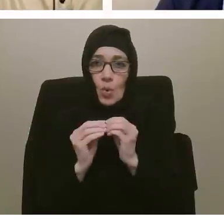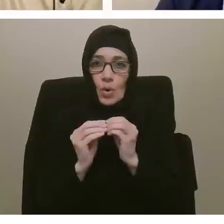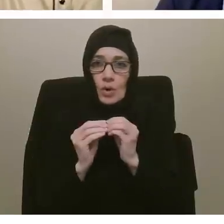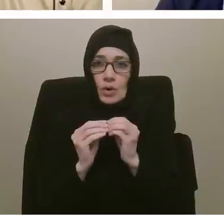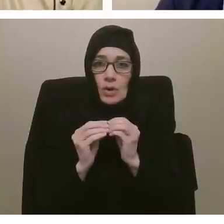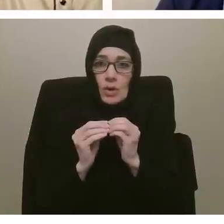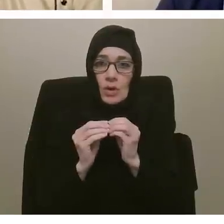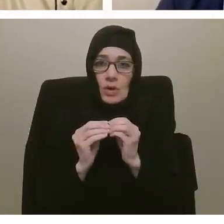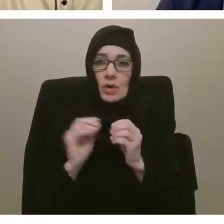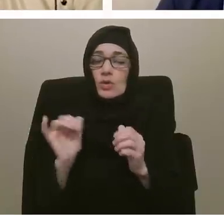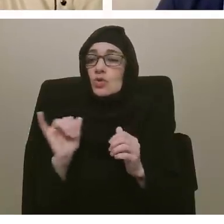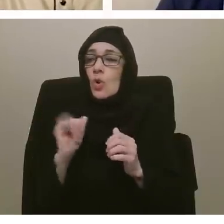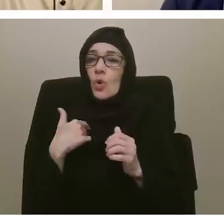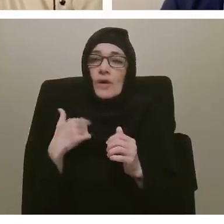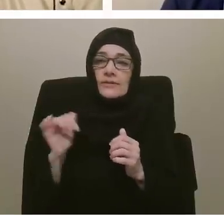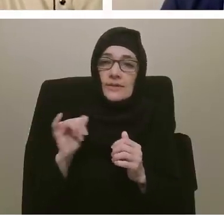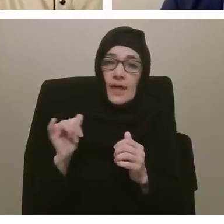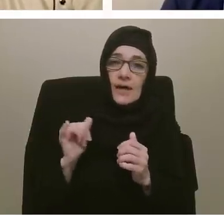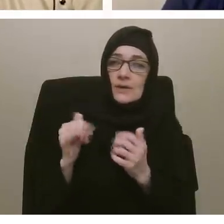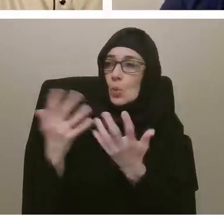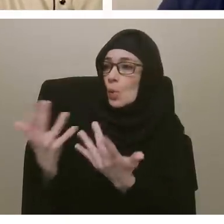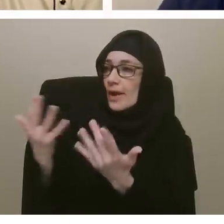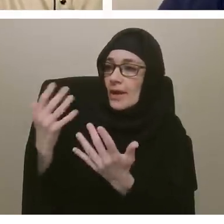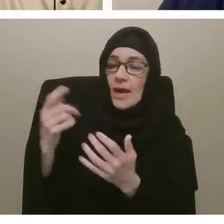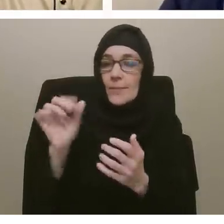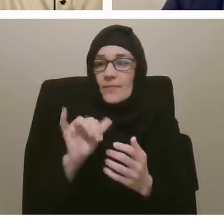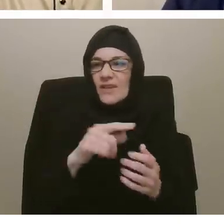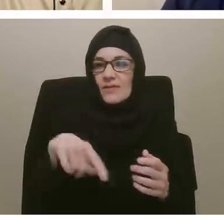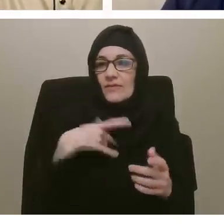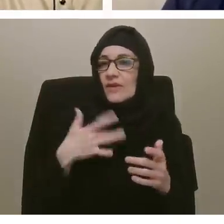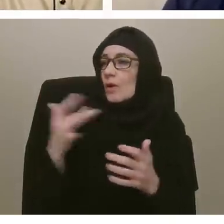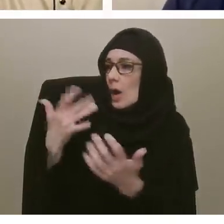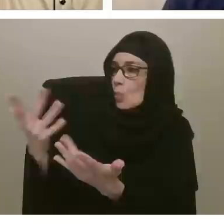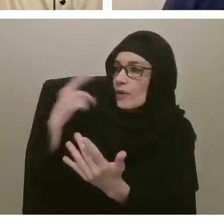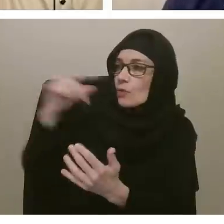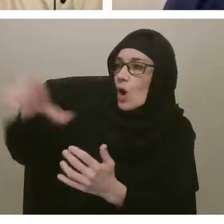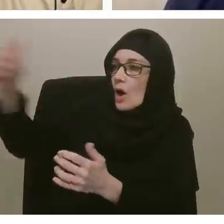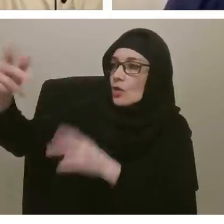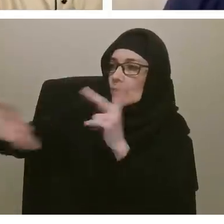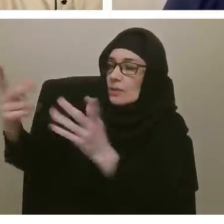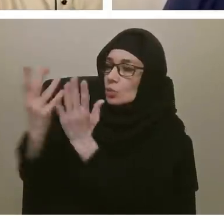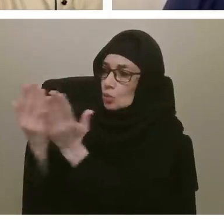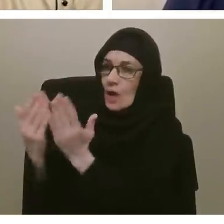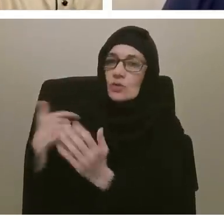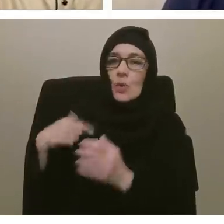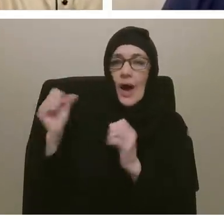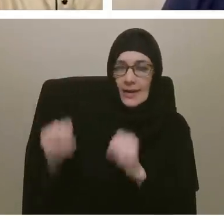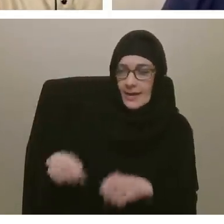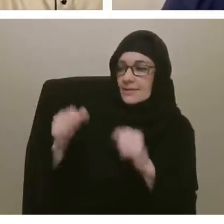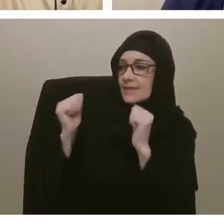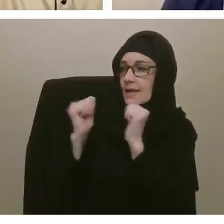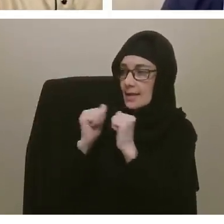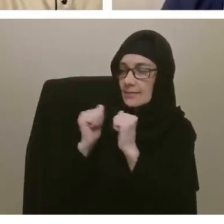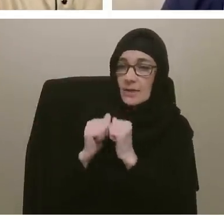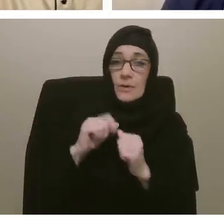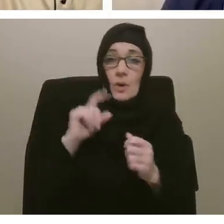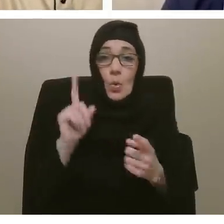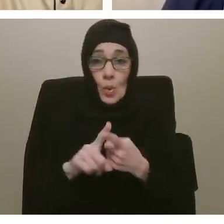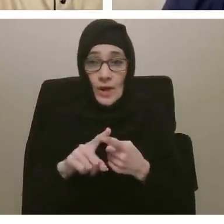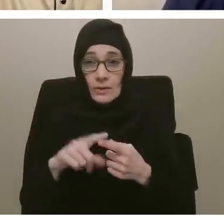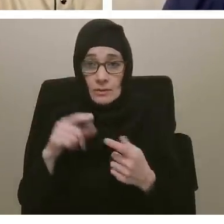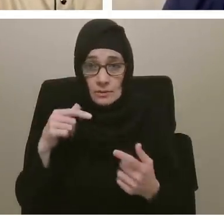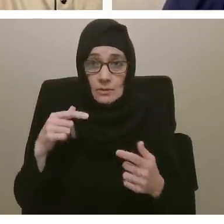to make dua so I can say ameen. And when it comes to tadabbur on the Qur'an, contemplating upon the Qur'an and its